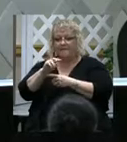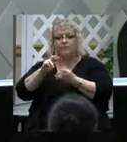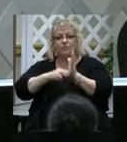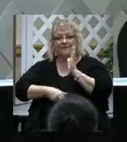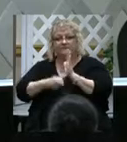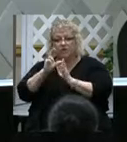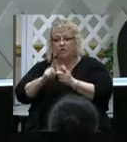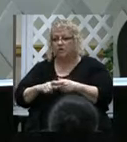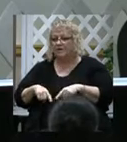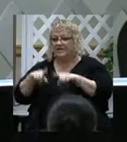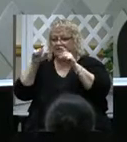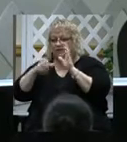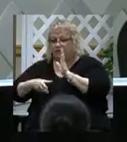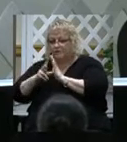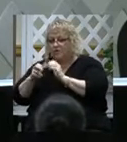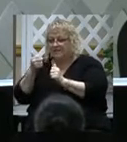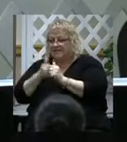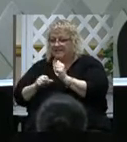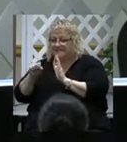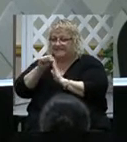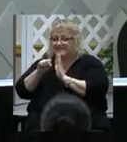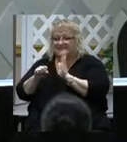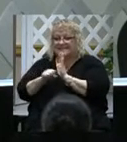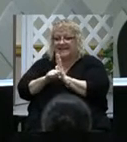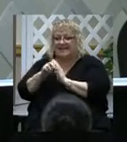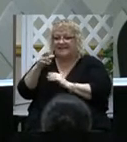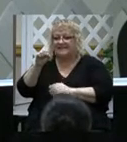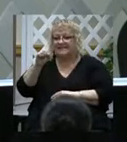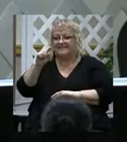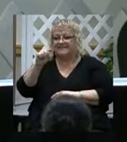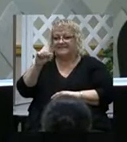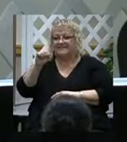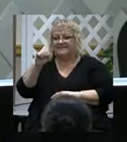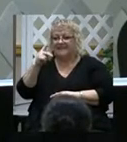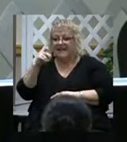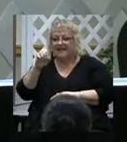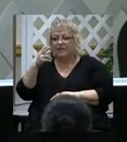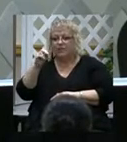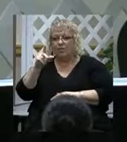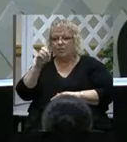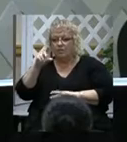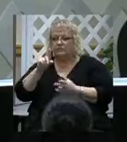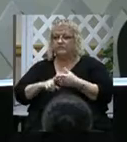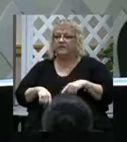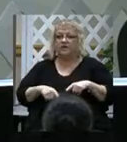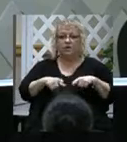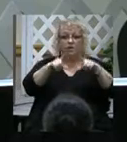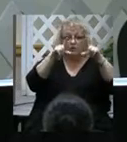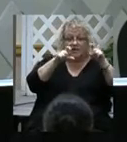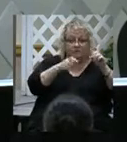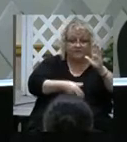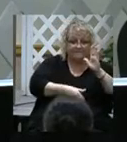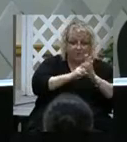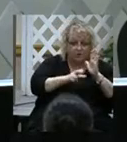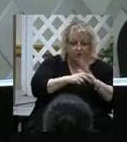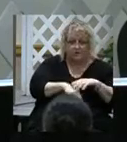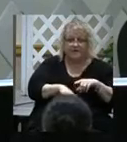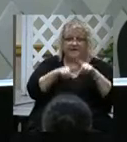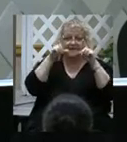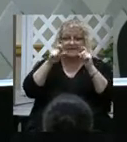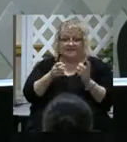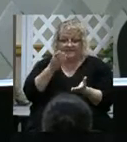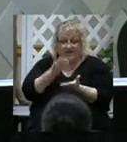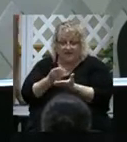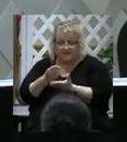test review by stakeholders and other interested groups, test revision, pilot testing, and test validation.